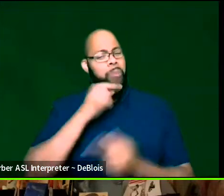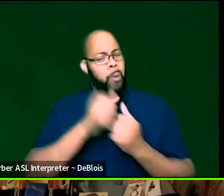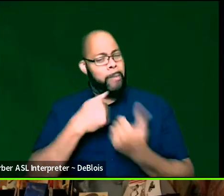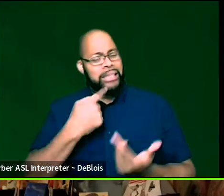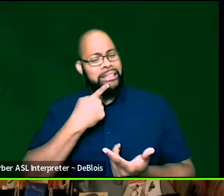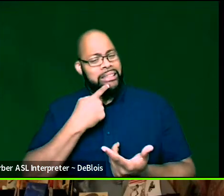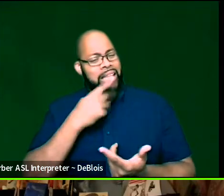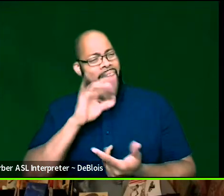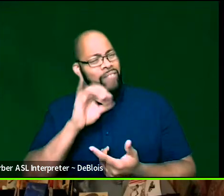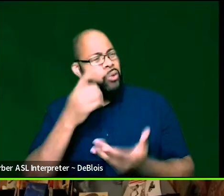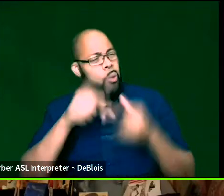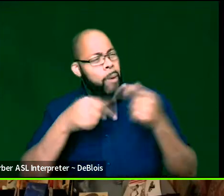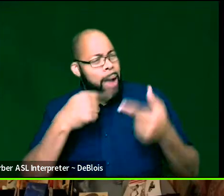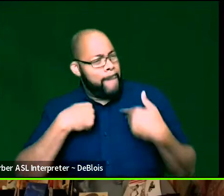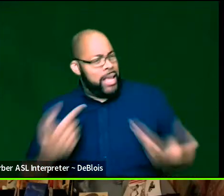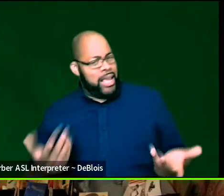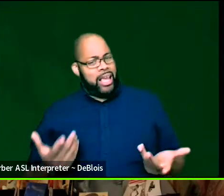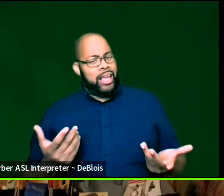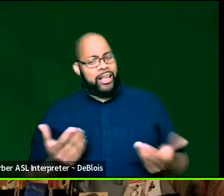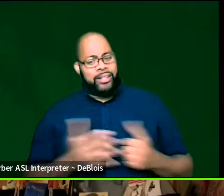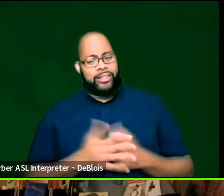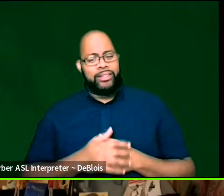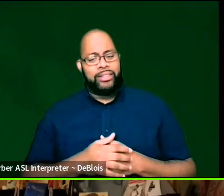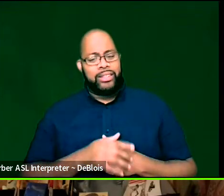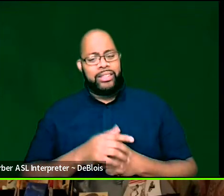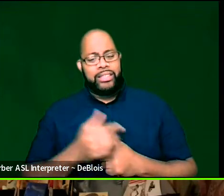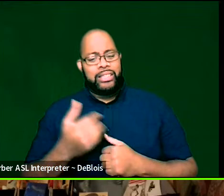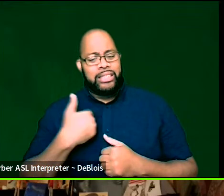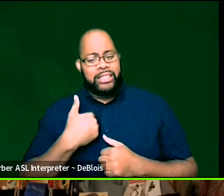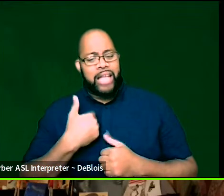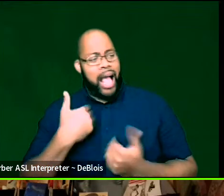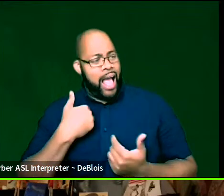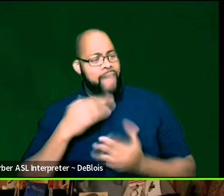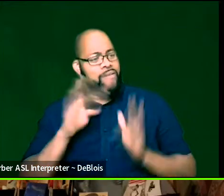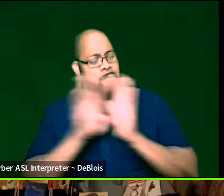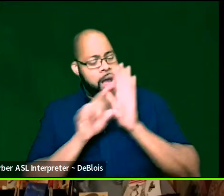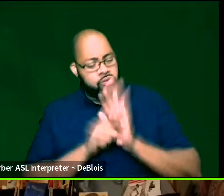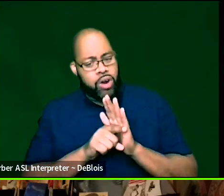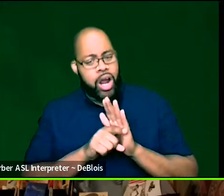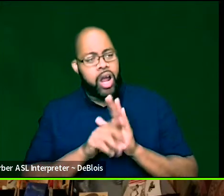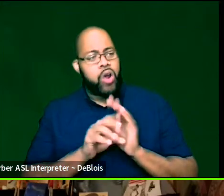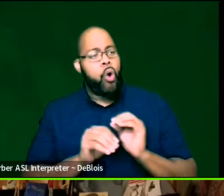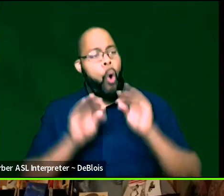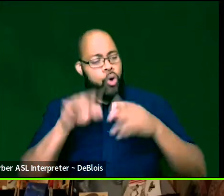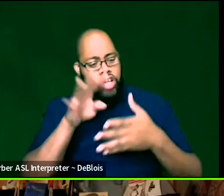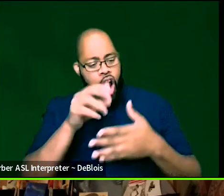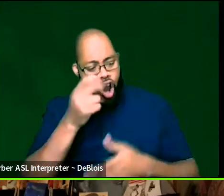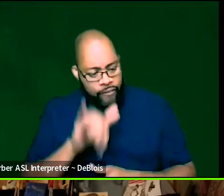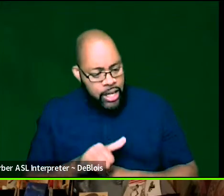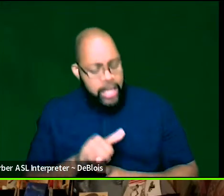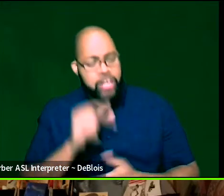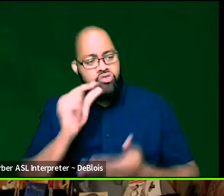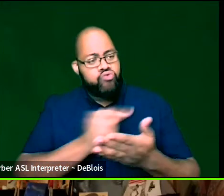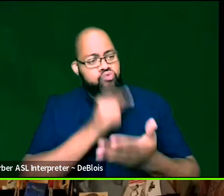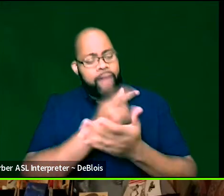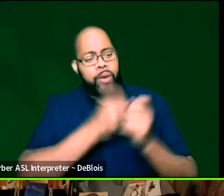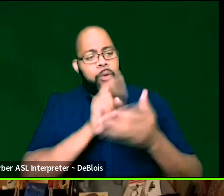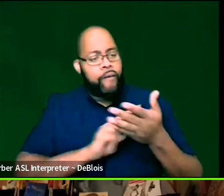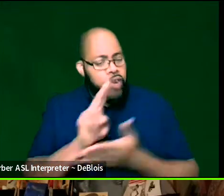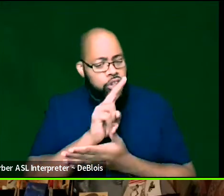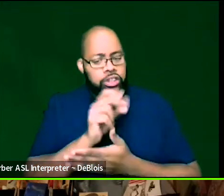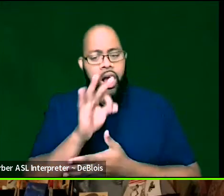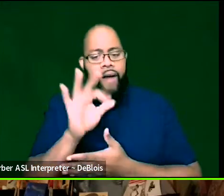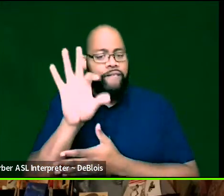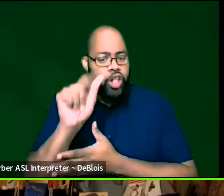said, Vince, what about me? He has a background in oceanography, graduated from the University